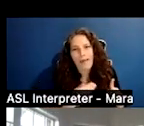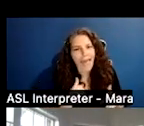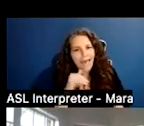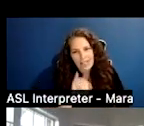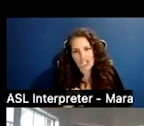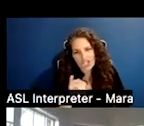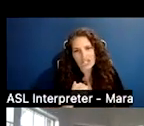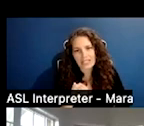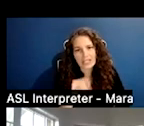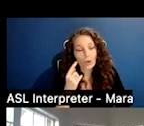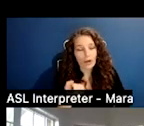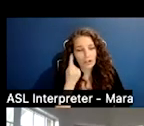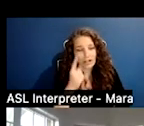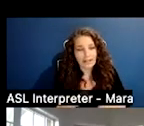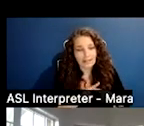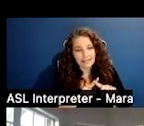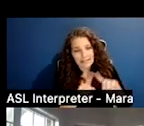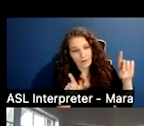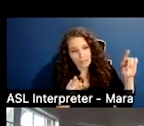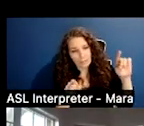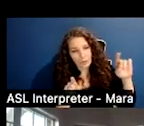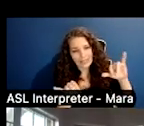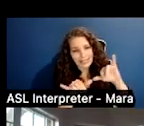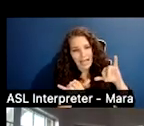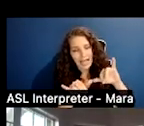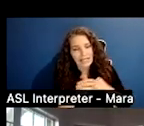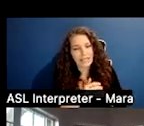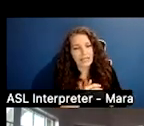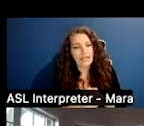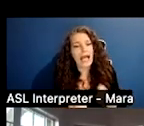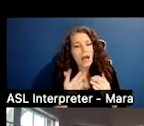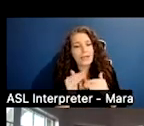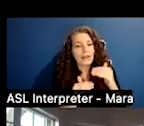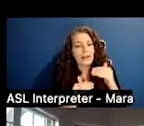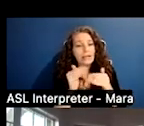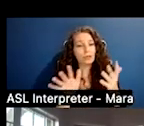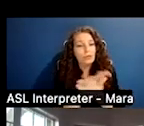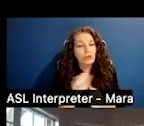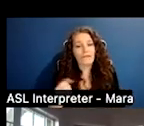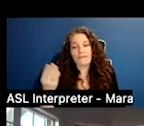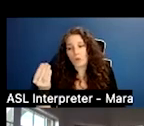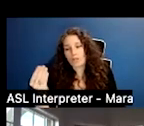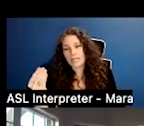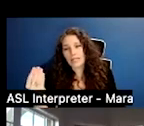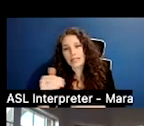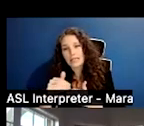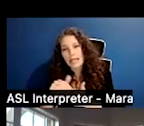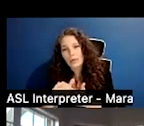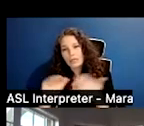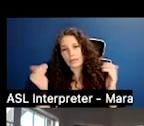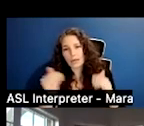difference between these two earthquakes, the size, number of buildings damaged, 14,000 versus 480. Next slide,